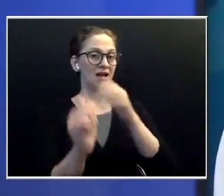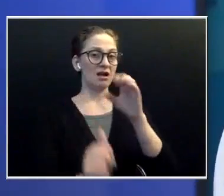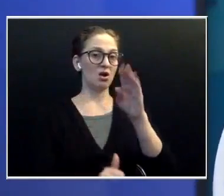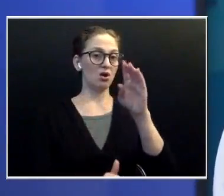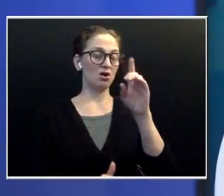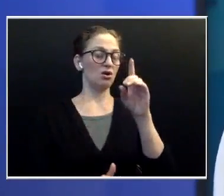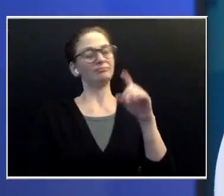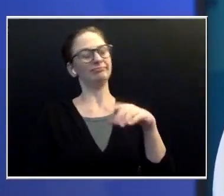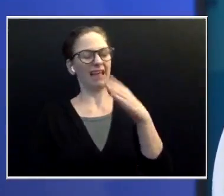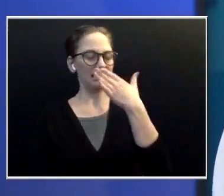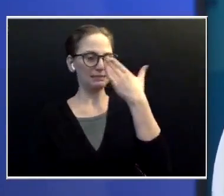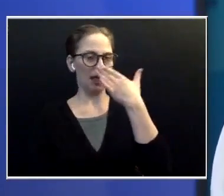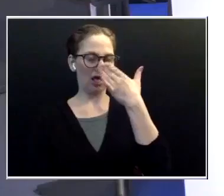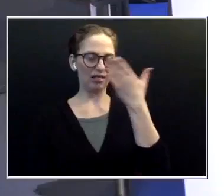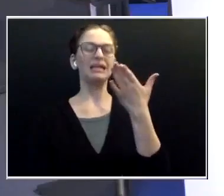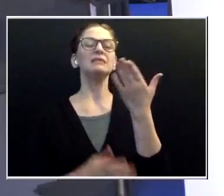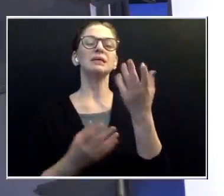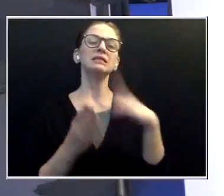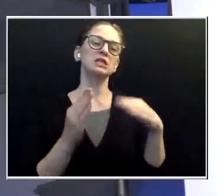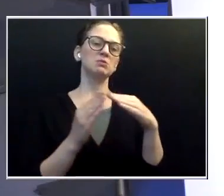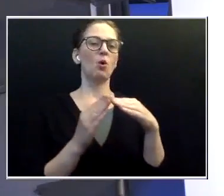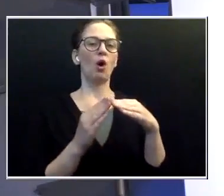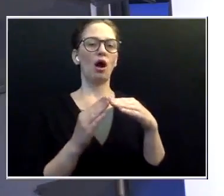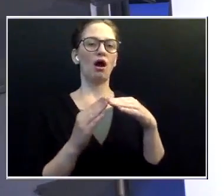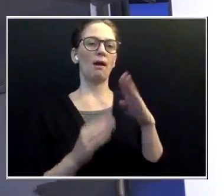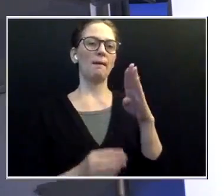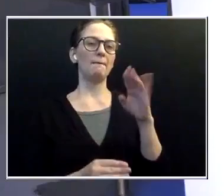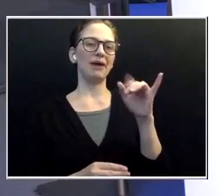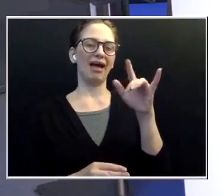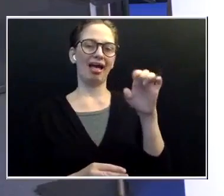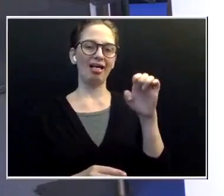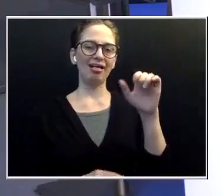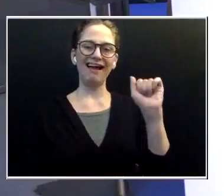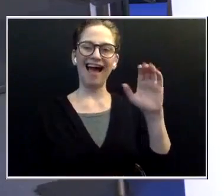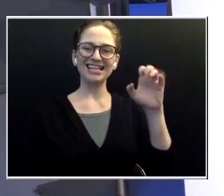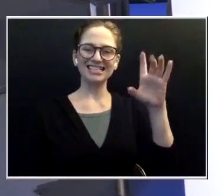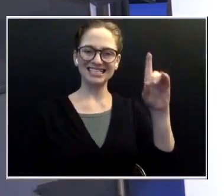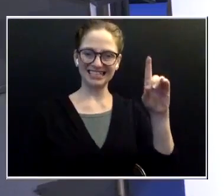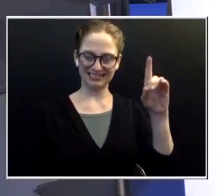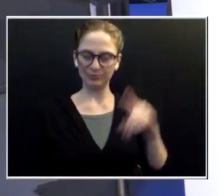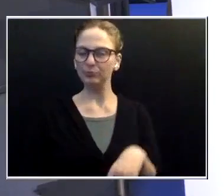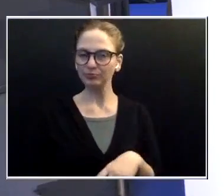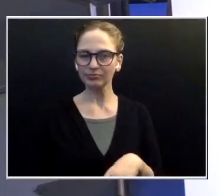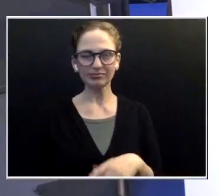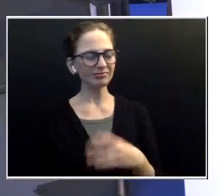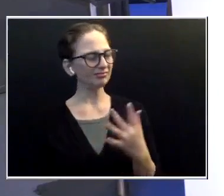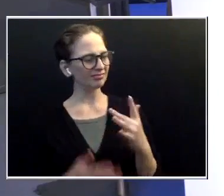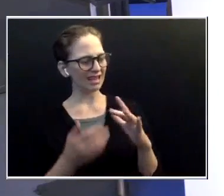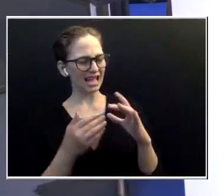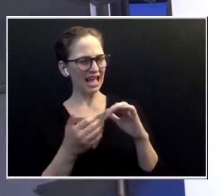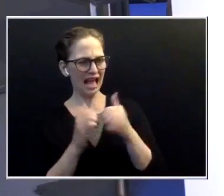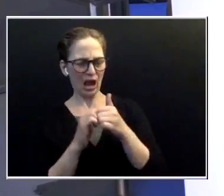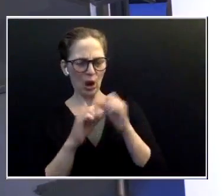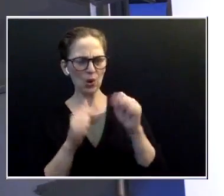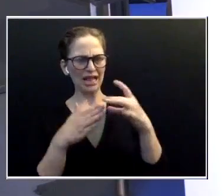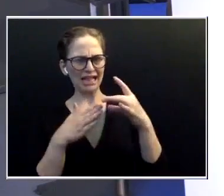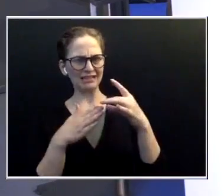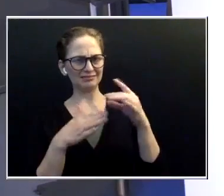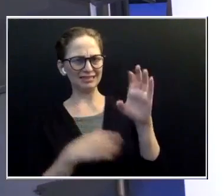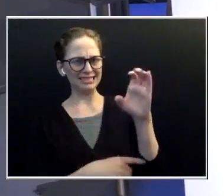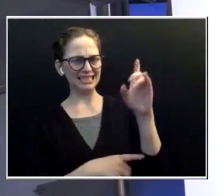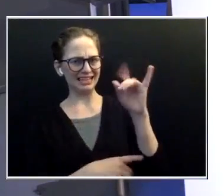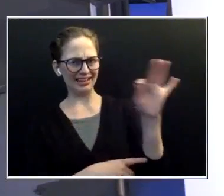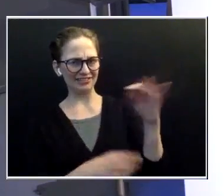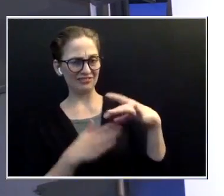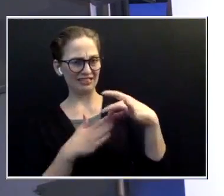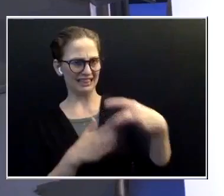of C. diff patients. How can someone end up dying from this infection? And let's just be honest, was Courtney hovering anywhere near